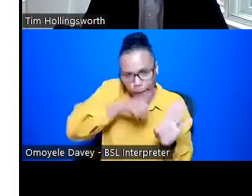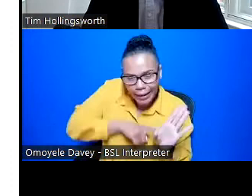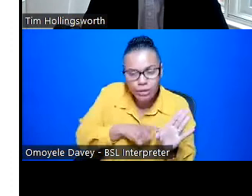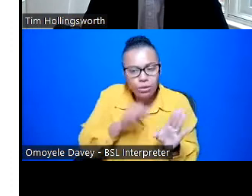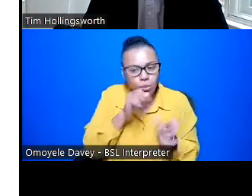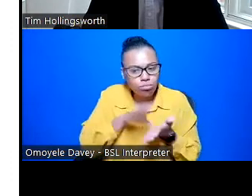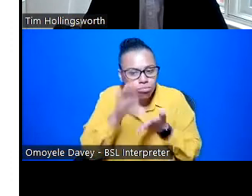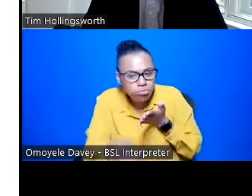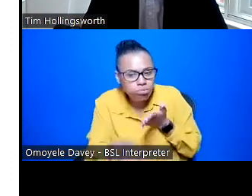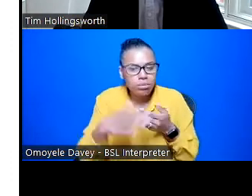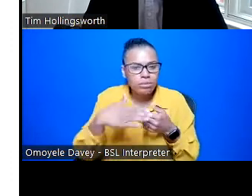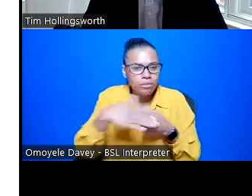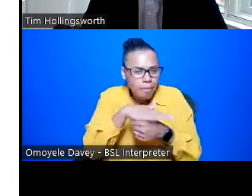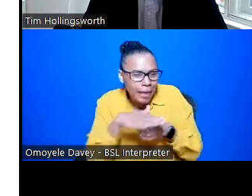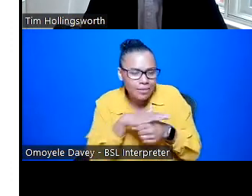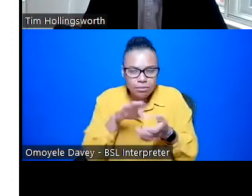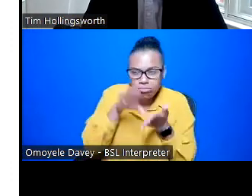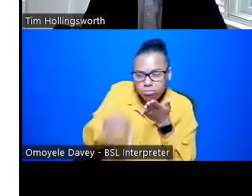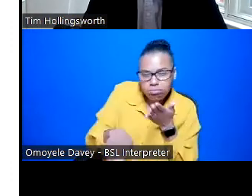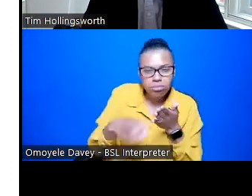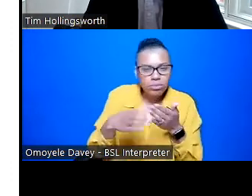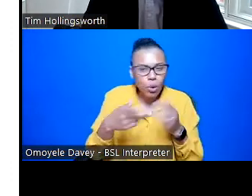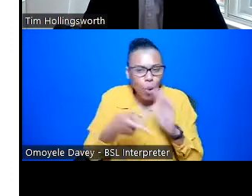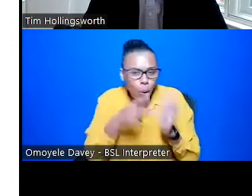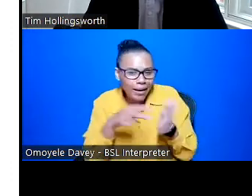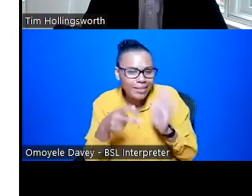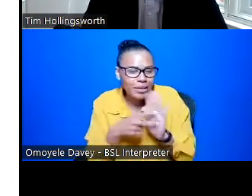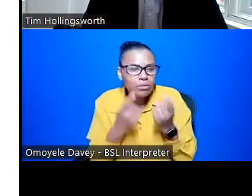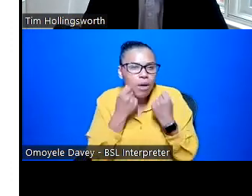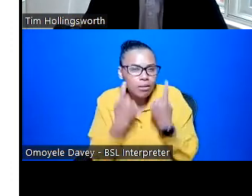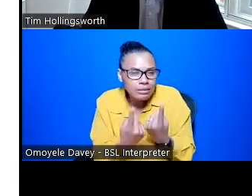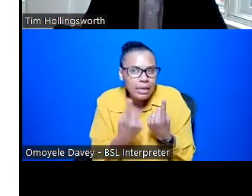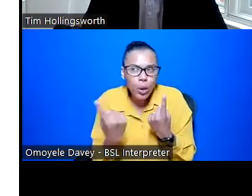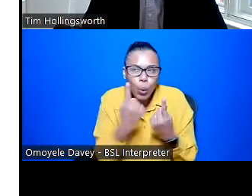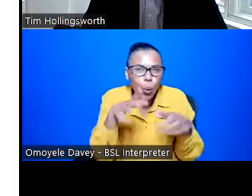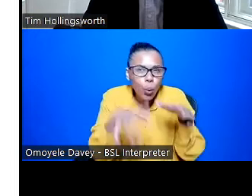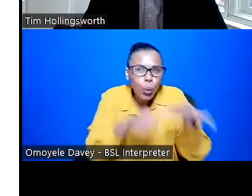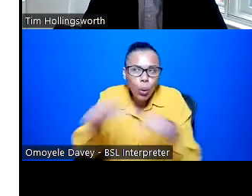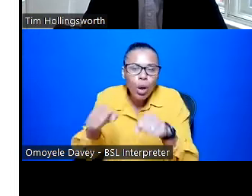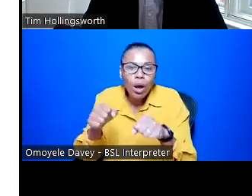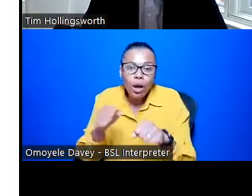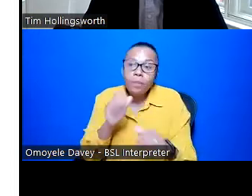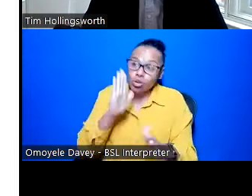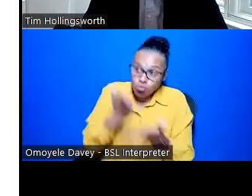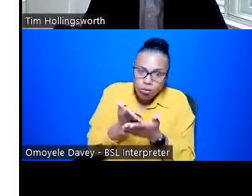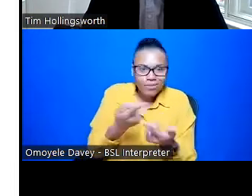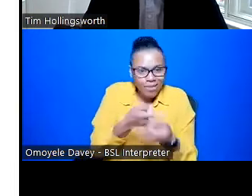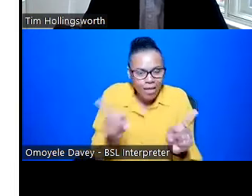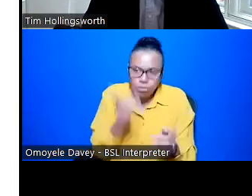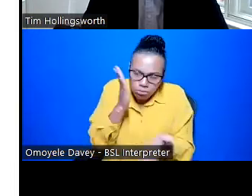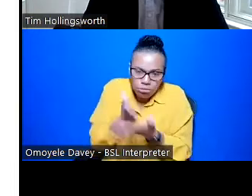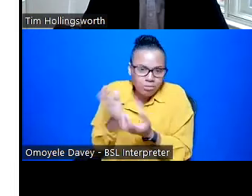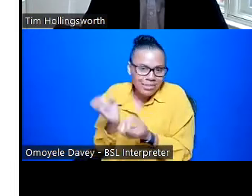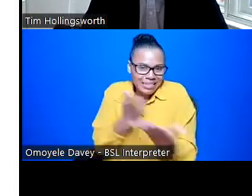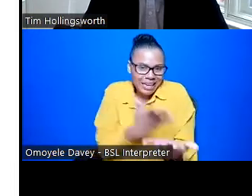we invest in organizations who understand the communities which we're trying to reach and can be trusted in their ability to deliver. And